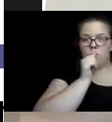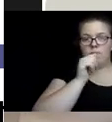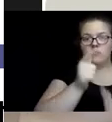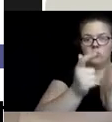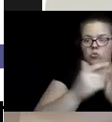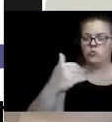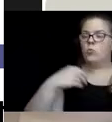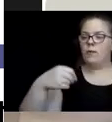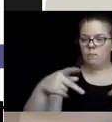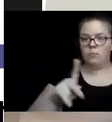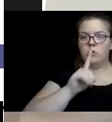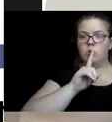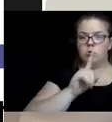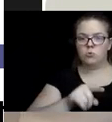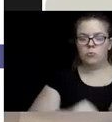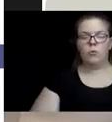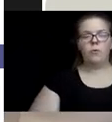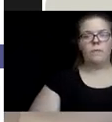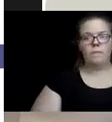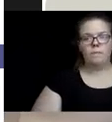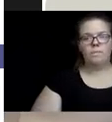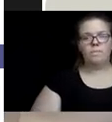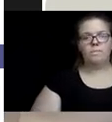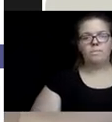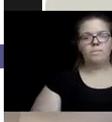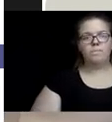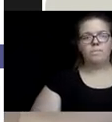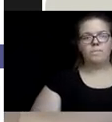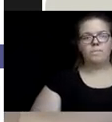report. Next slide, please.